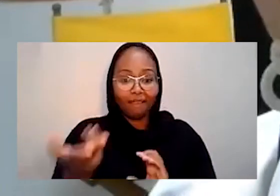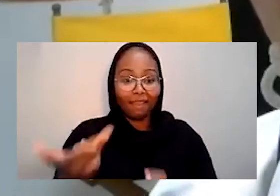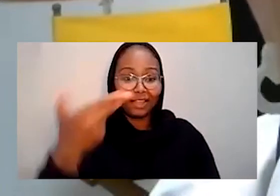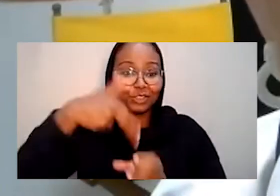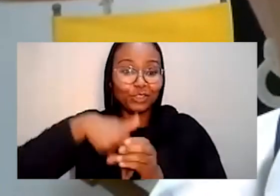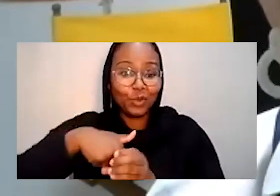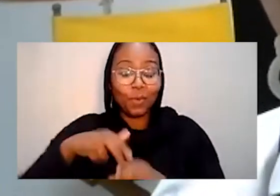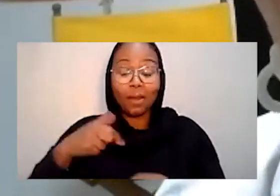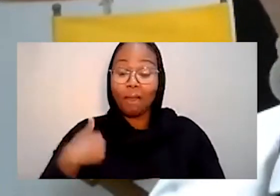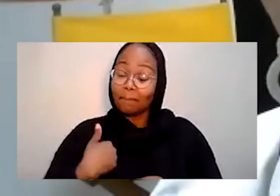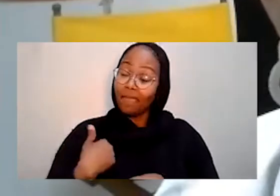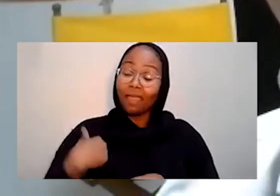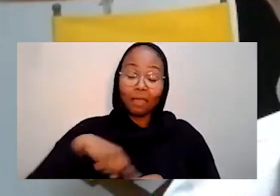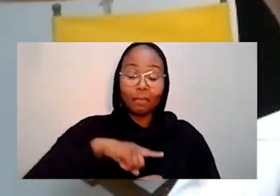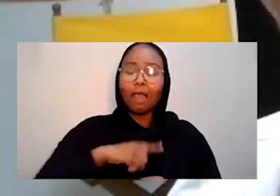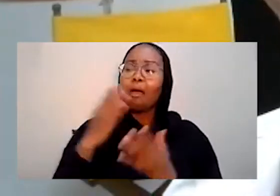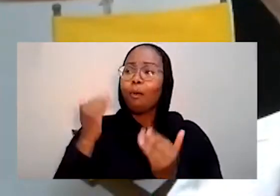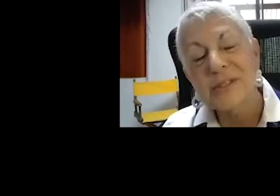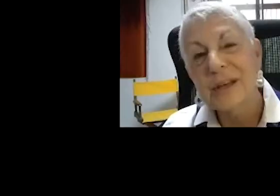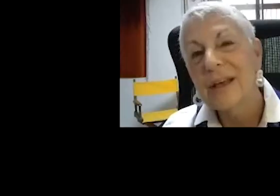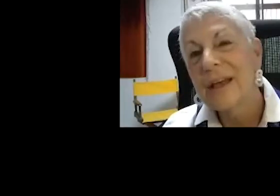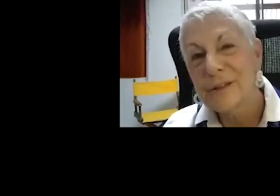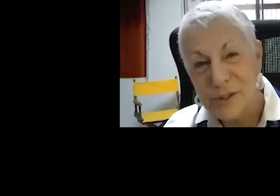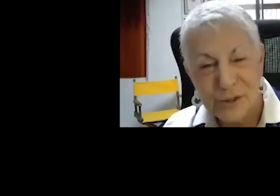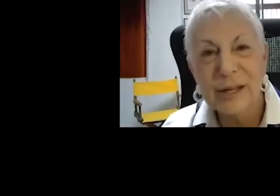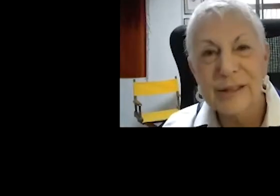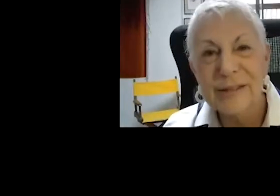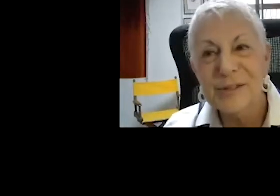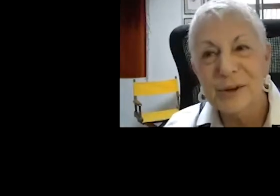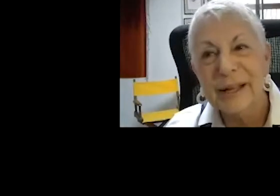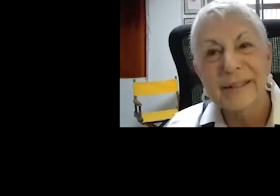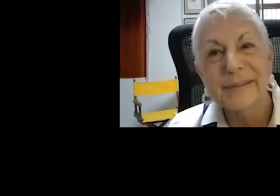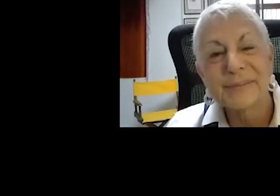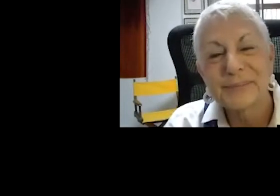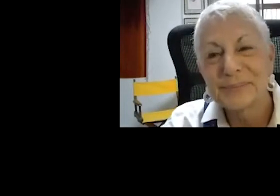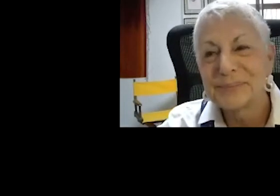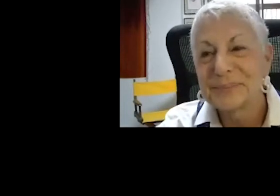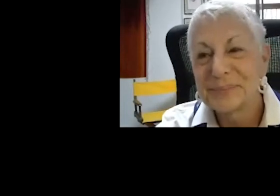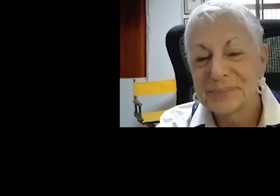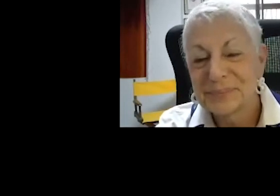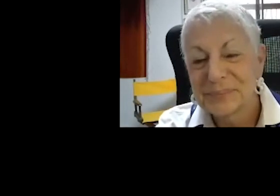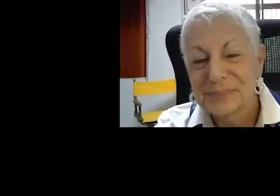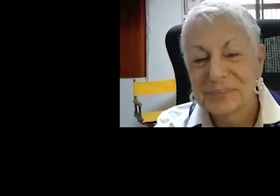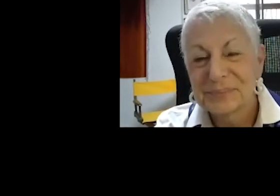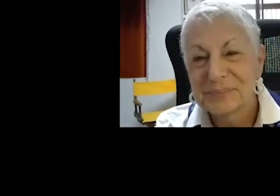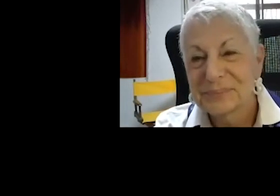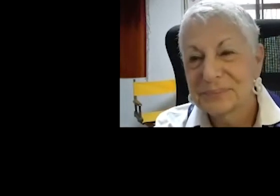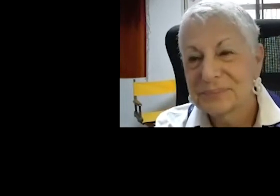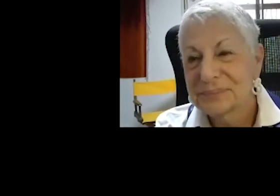always go from strangers to sisters and strength to strength.